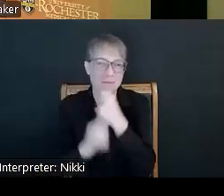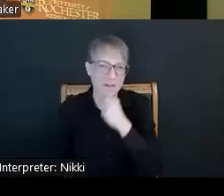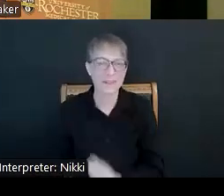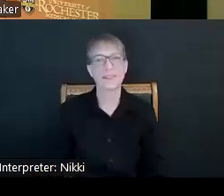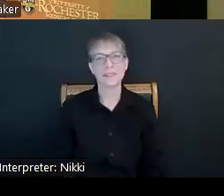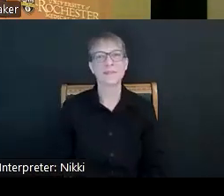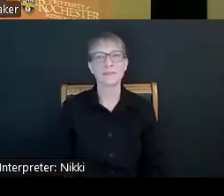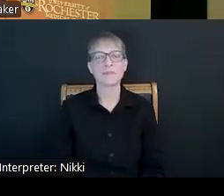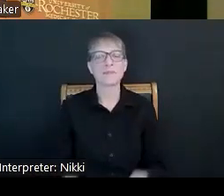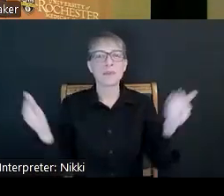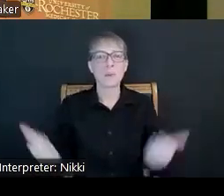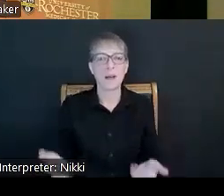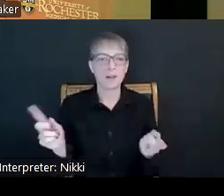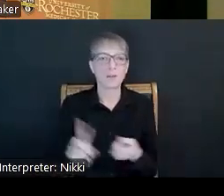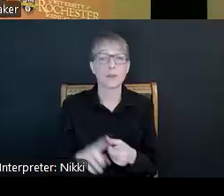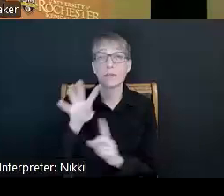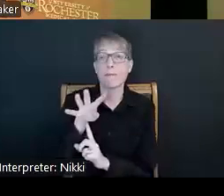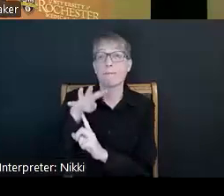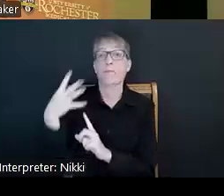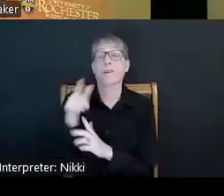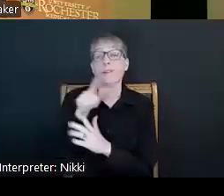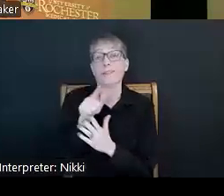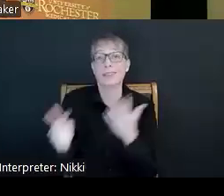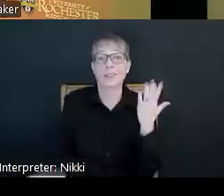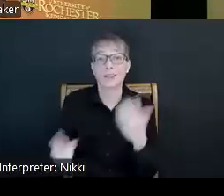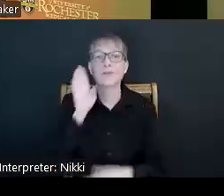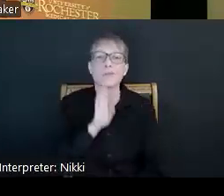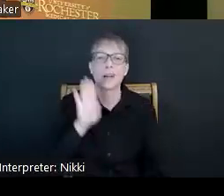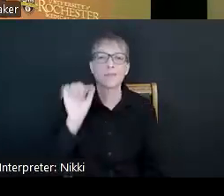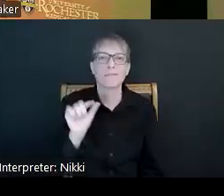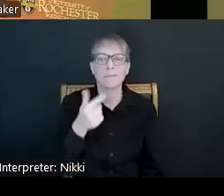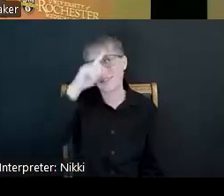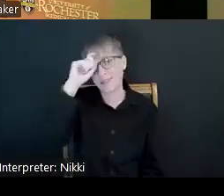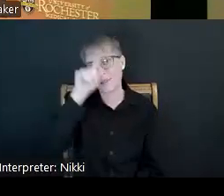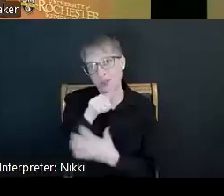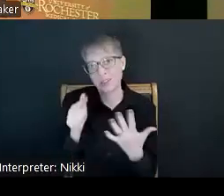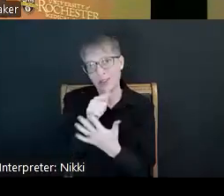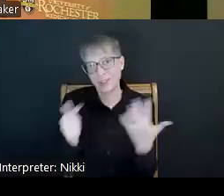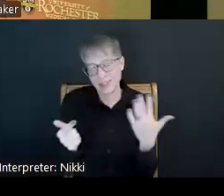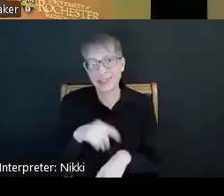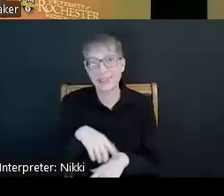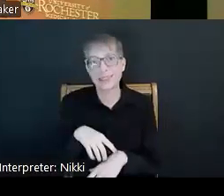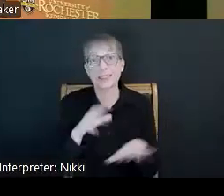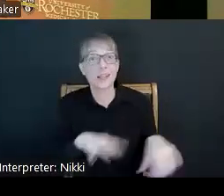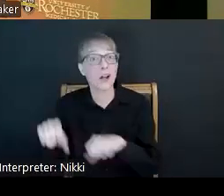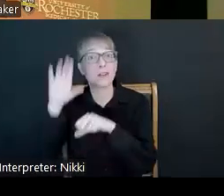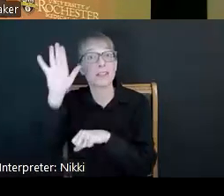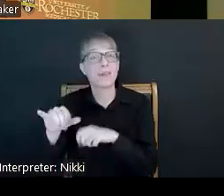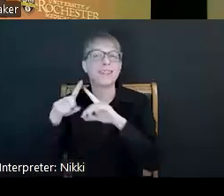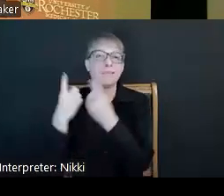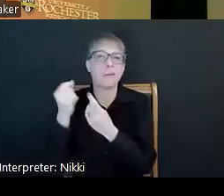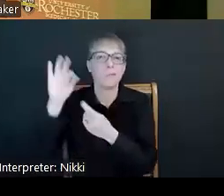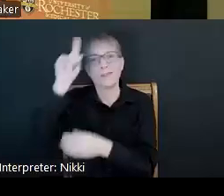you to our fourth installment of the Brown Bag Summer Series, hosted by the Department of Psychiatry, the Office